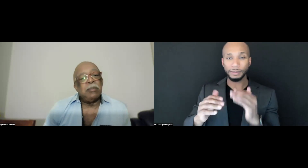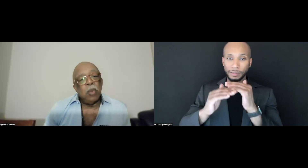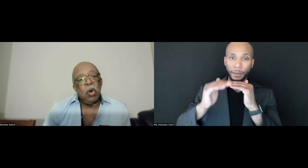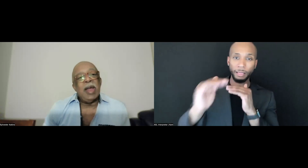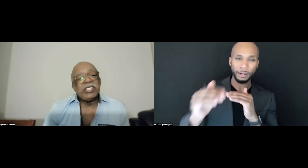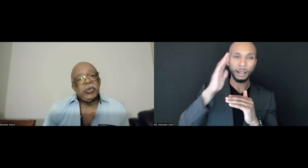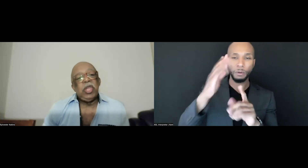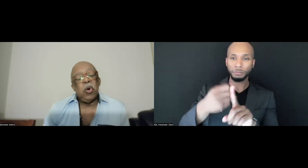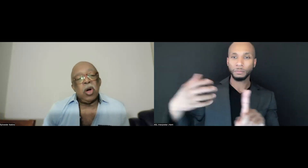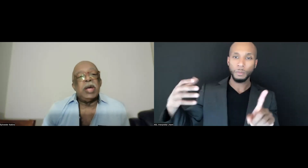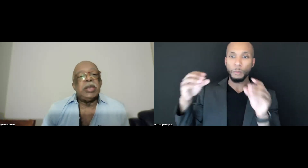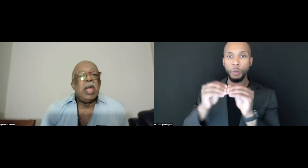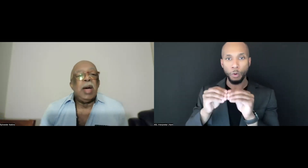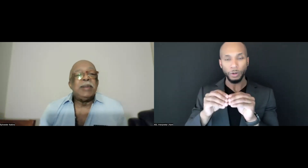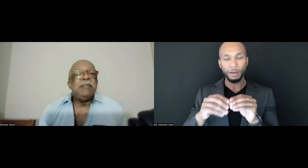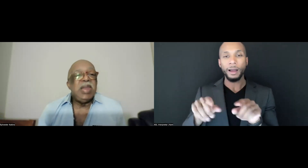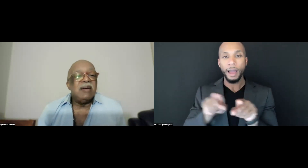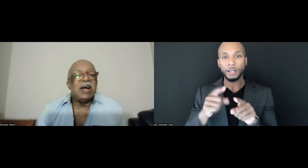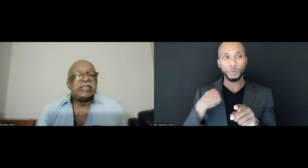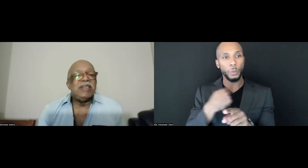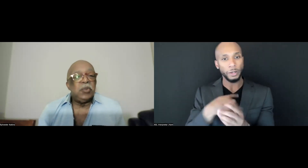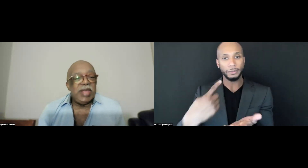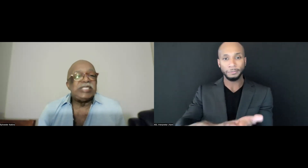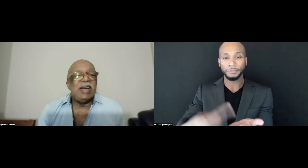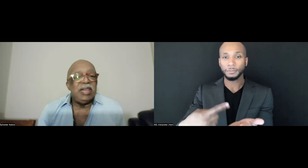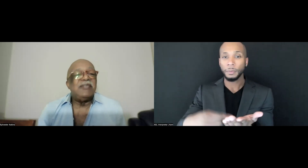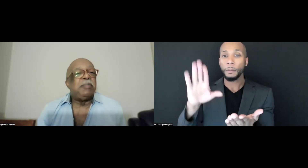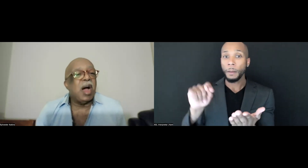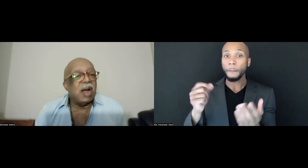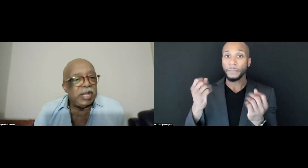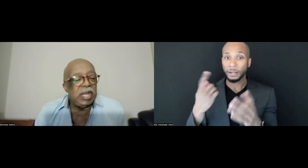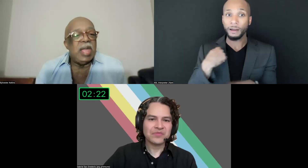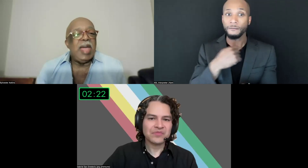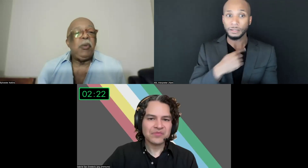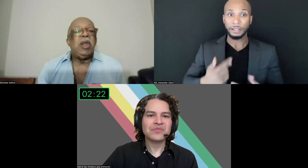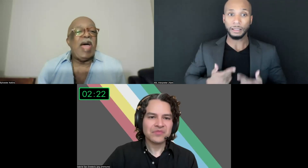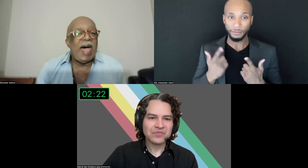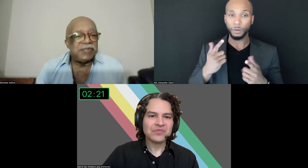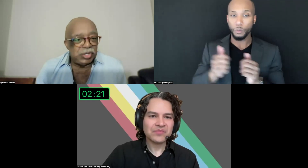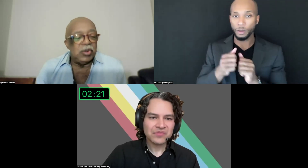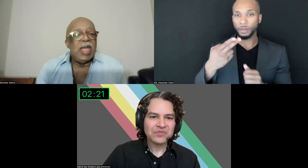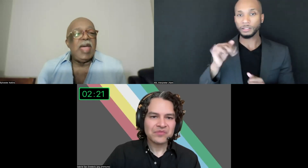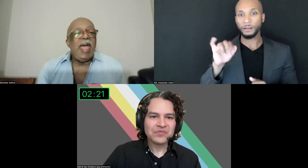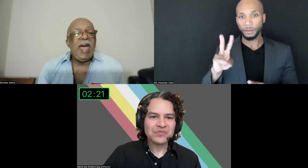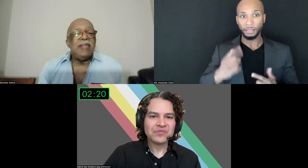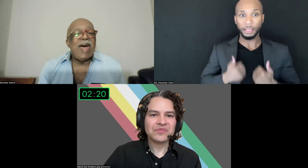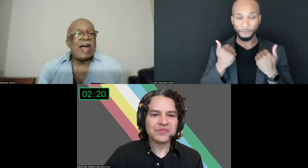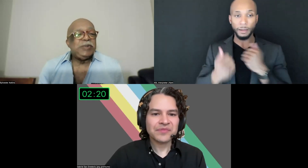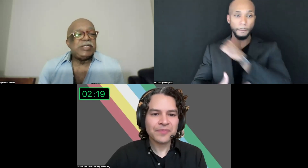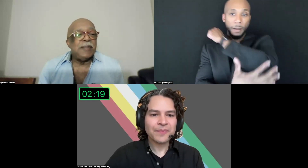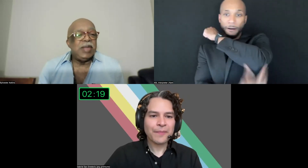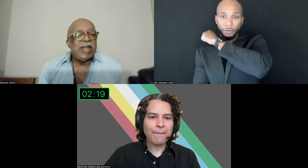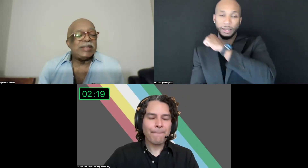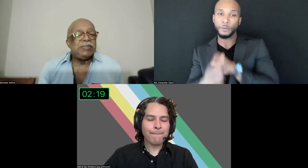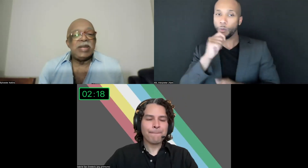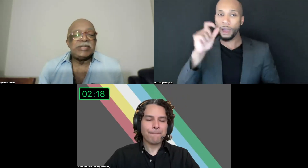that a little bit more as we go on. But many of us living with HIV live in poverty, and we don't have to. And that's